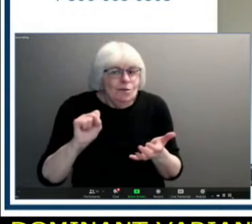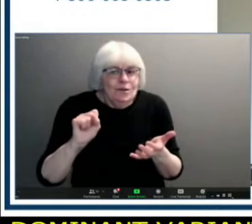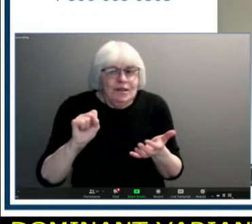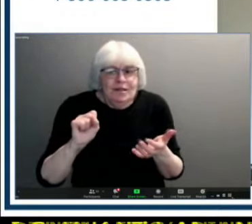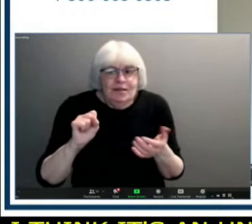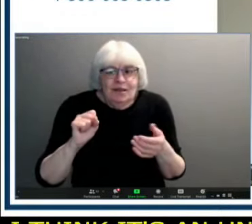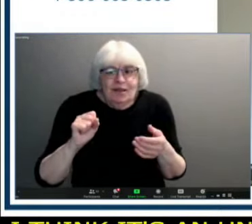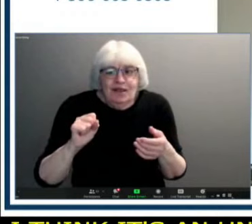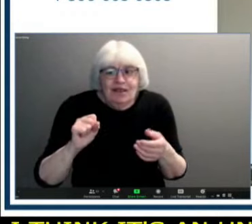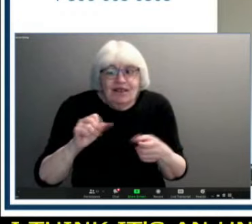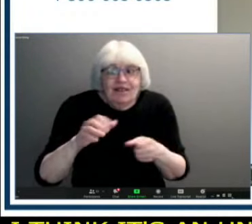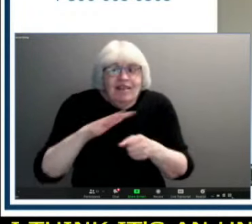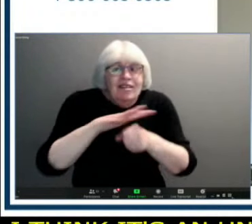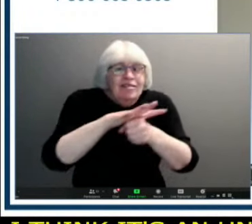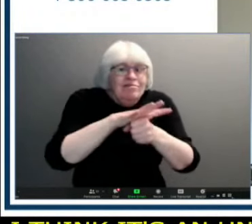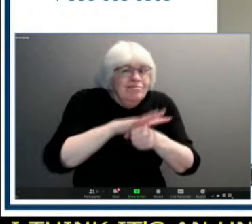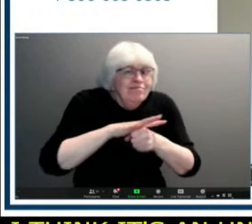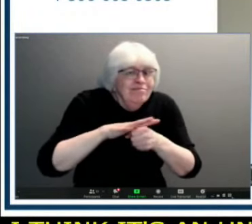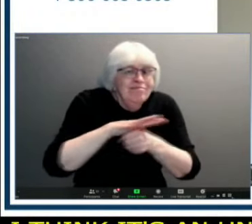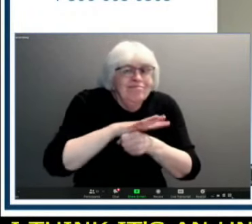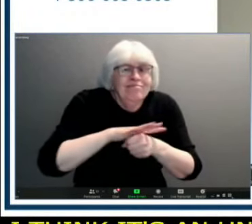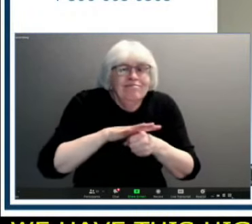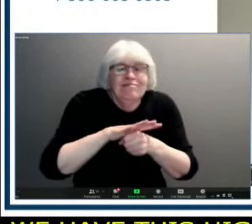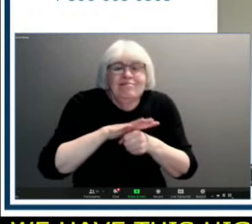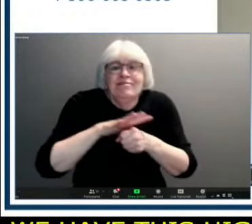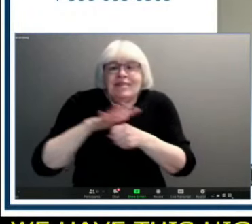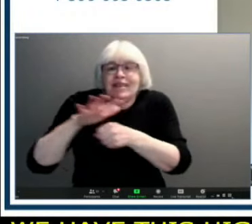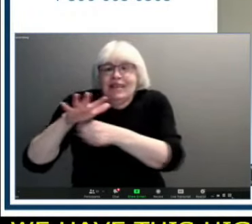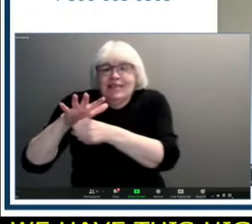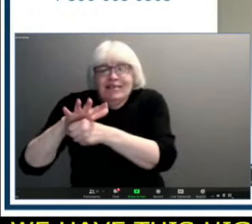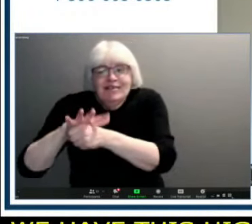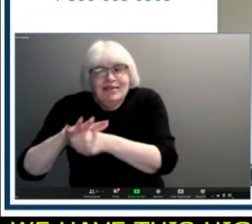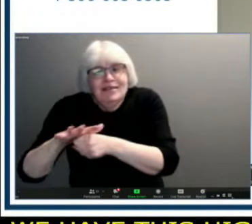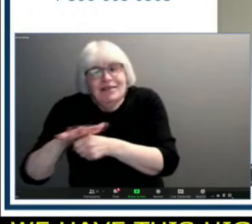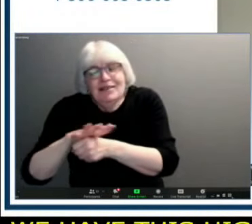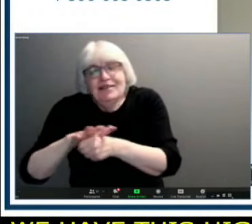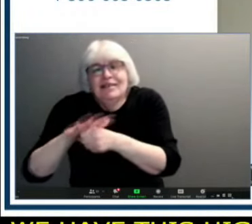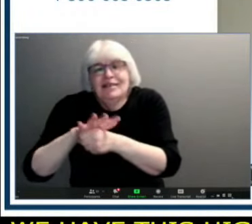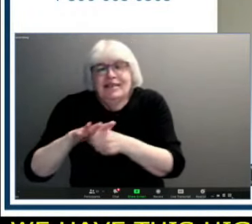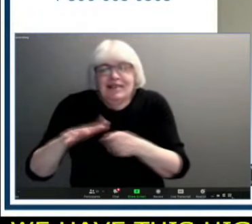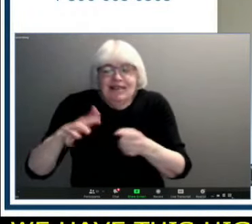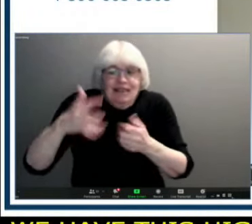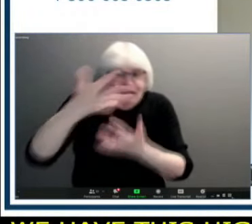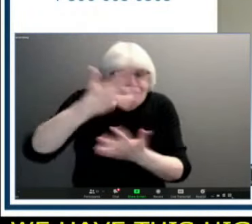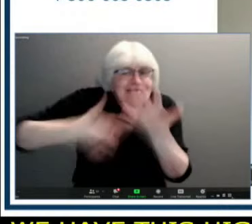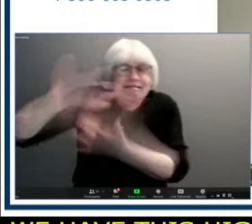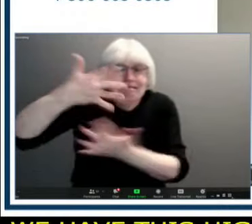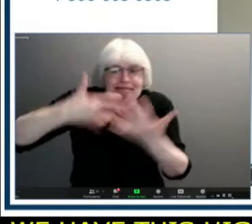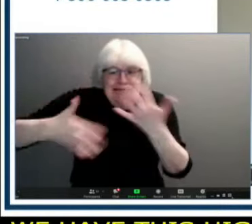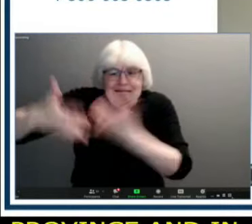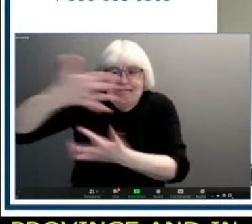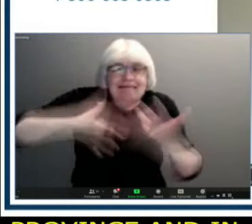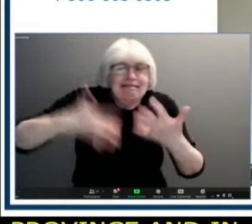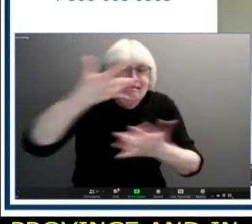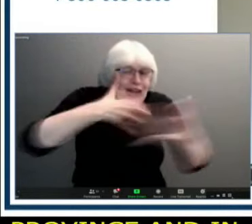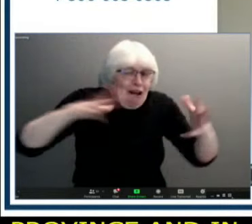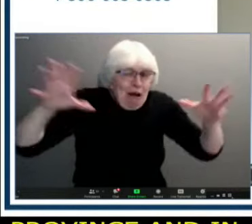was a high degree of social activity amongst large numbers of people.